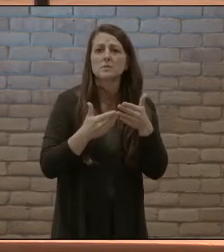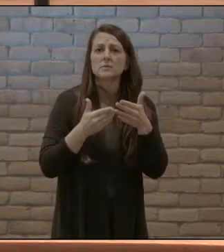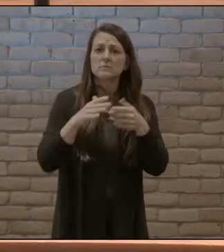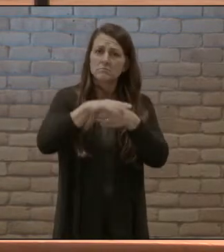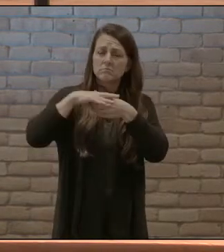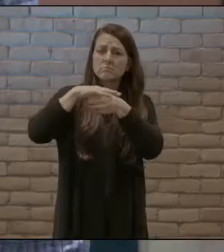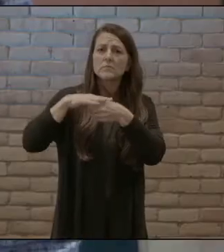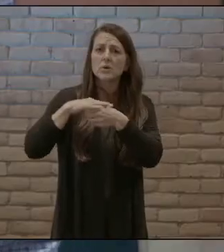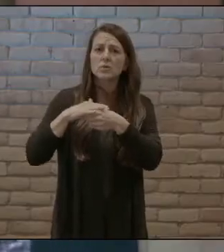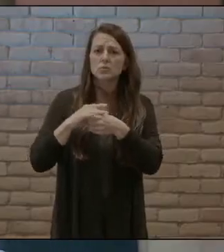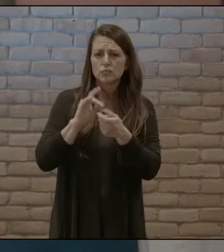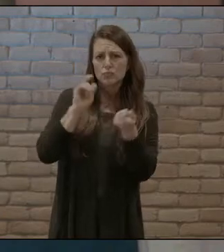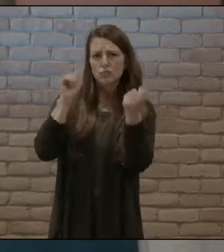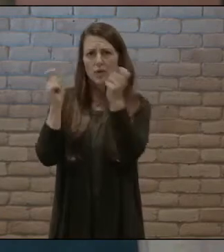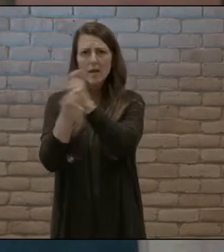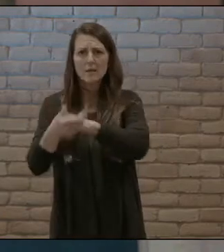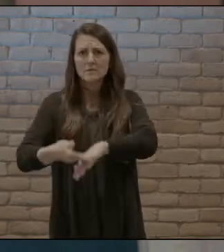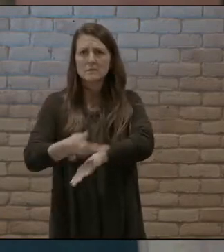places?